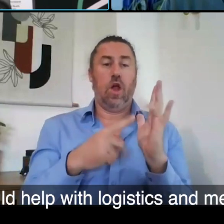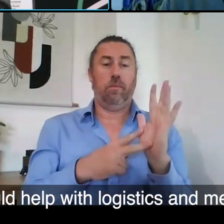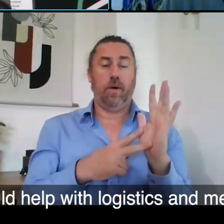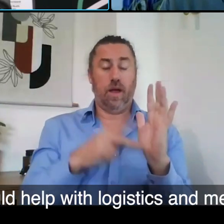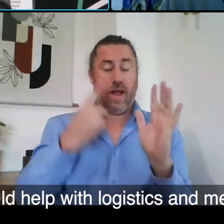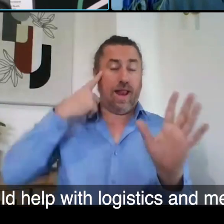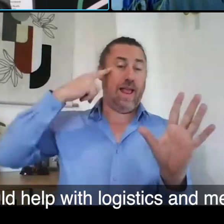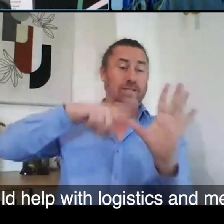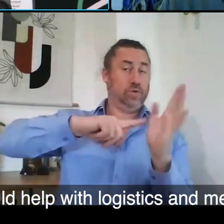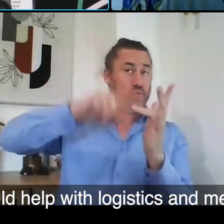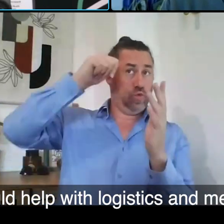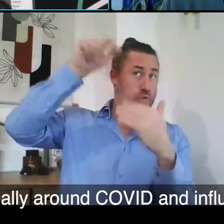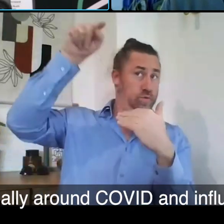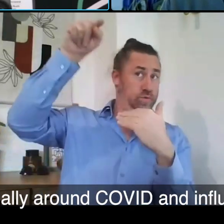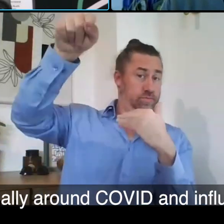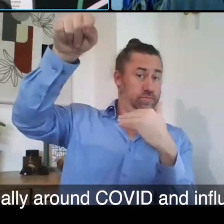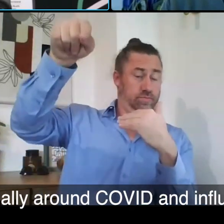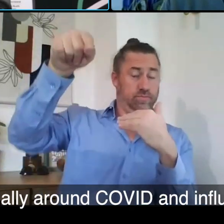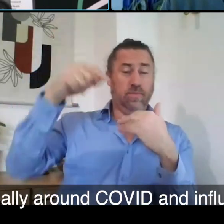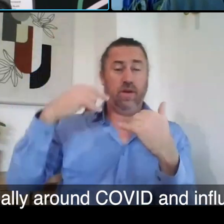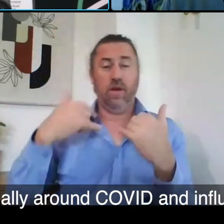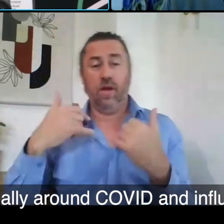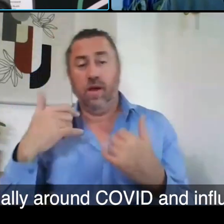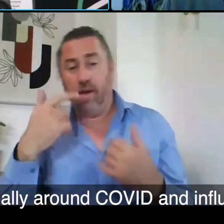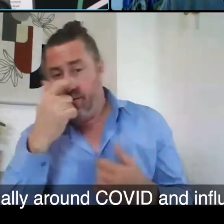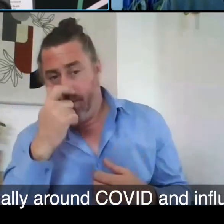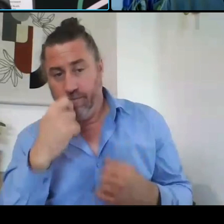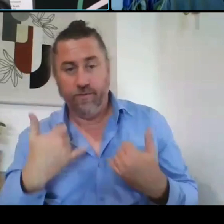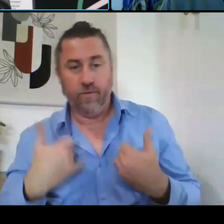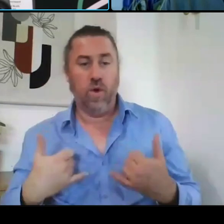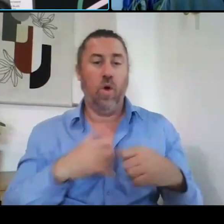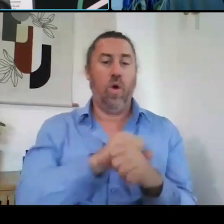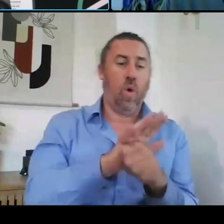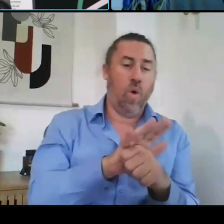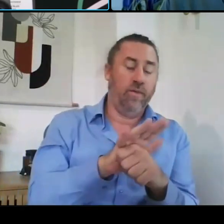prior? This would help with logistics and messaging, especially around COVID and influenza.